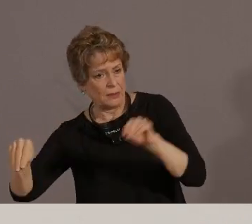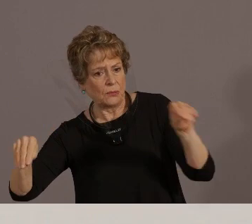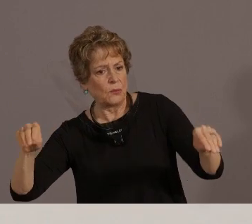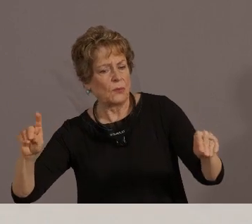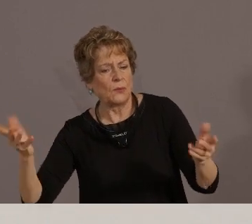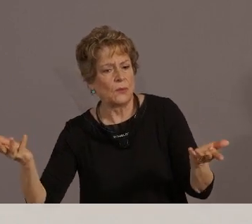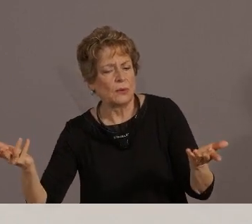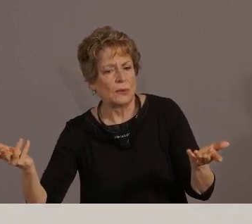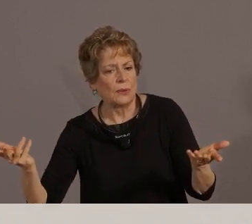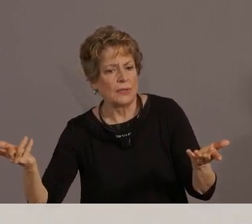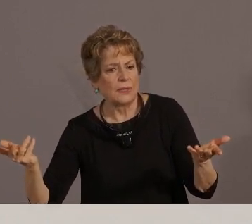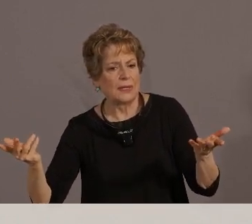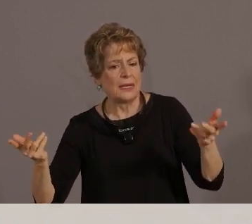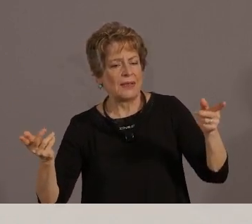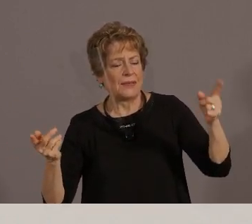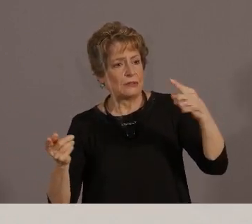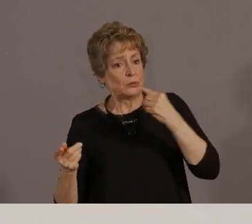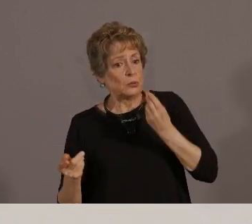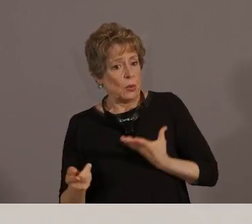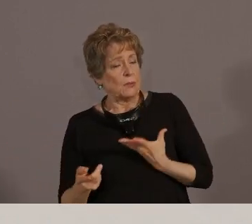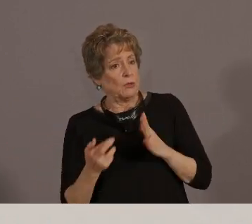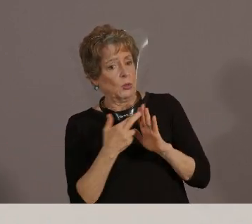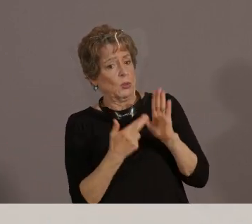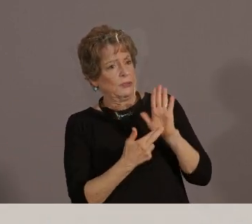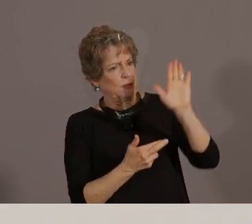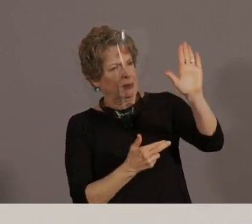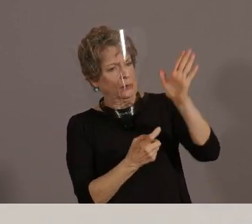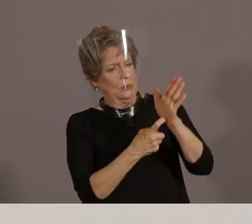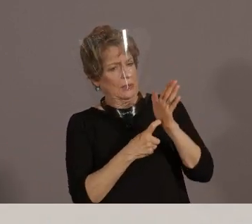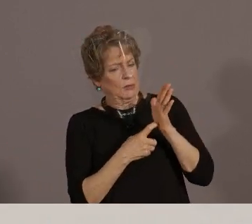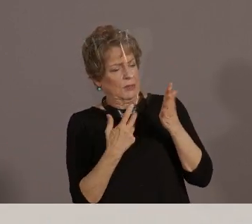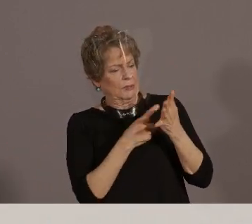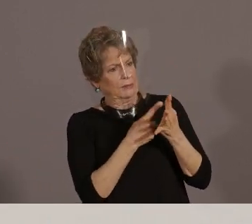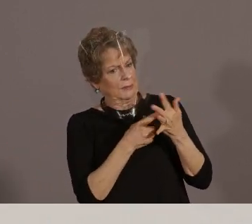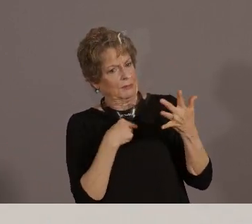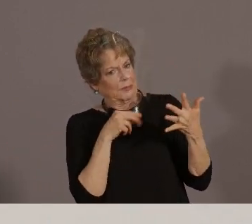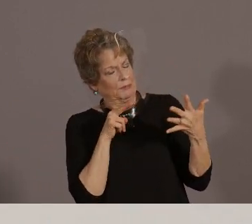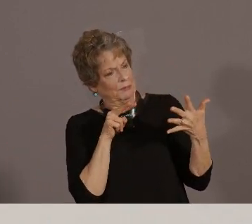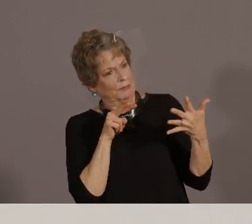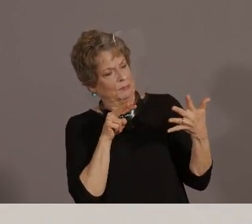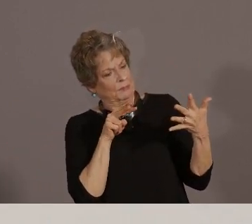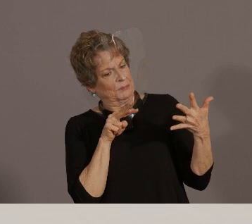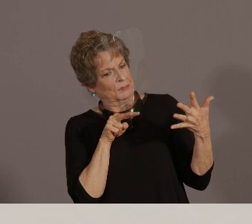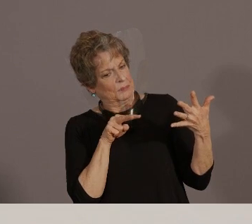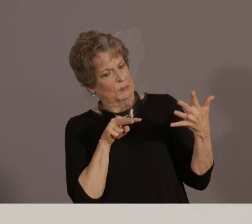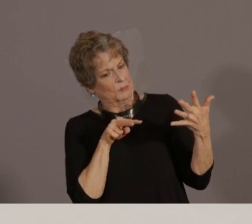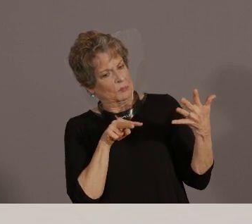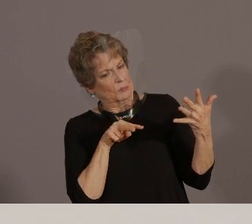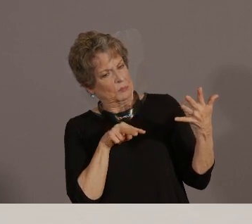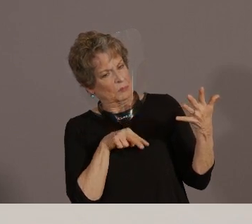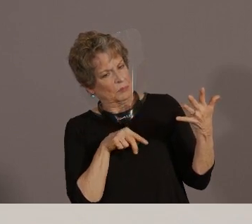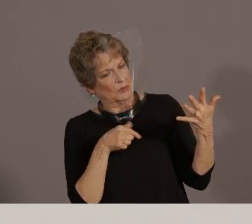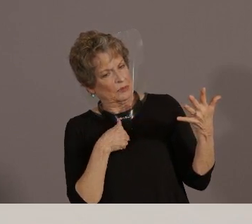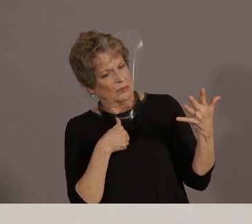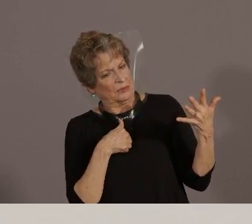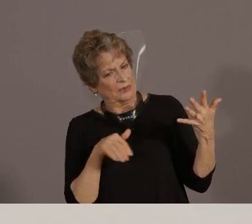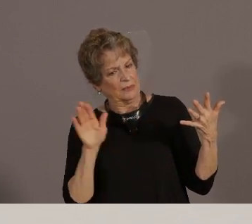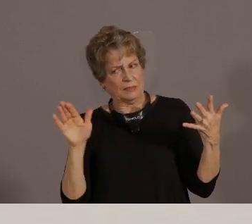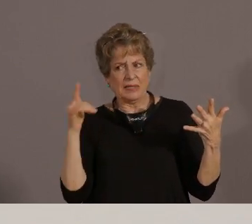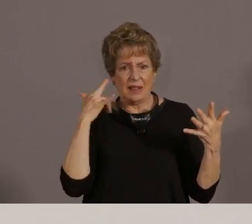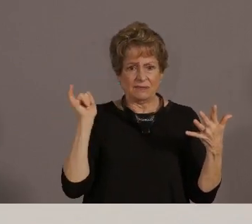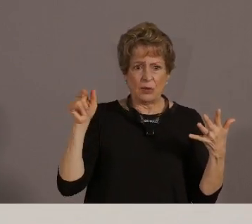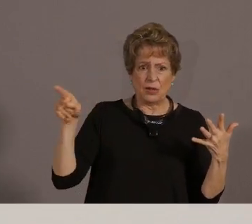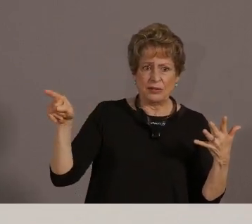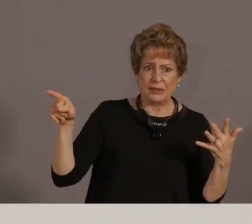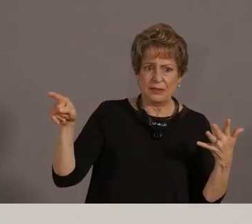counterparts, those states with federal sites, including California, have not fared as well. We have